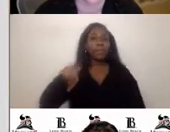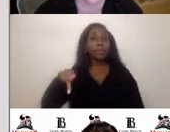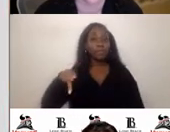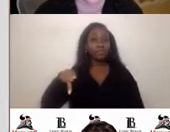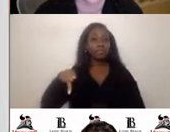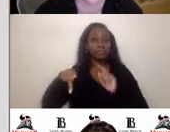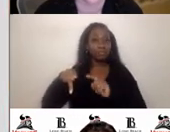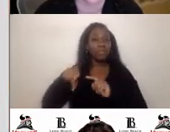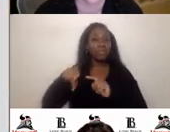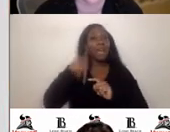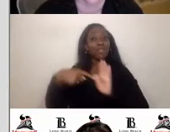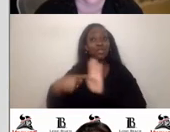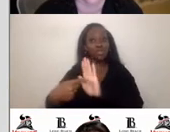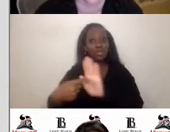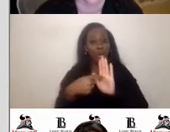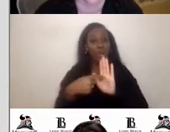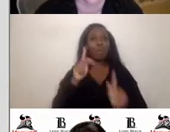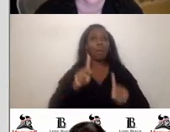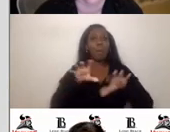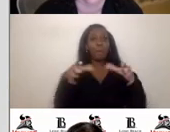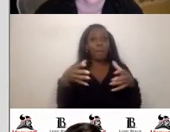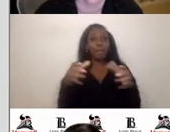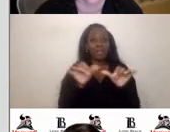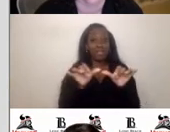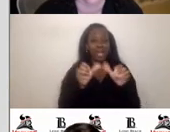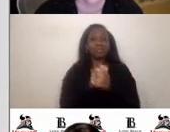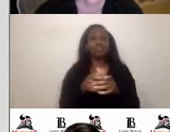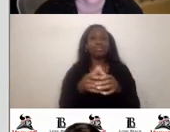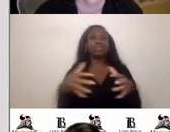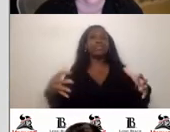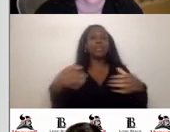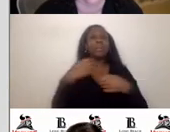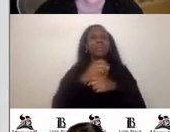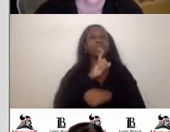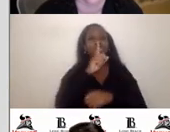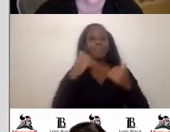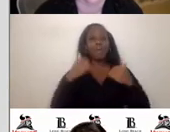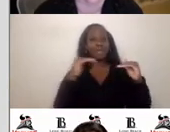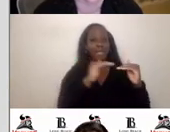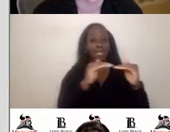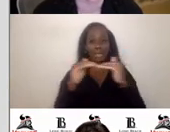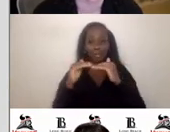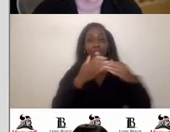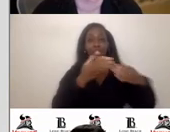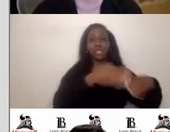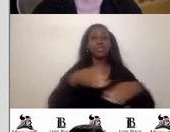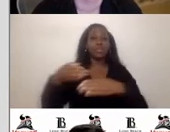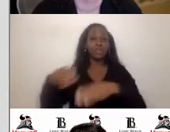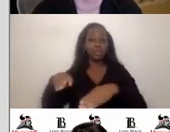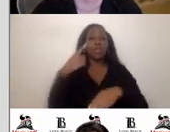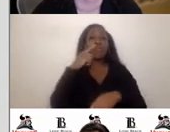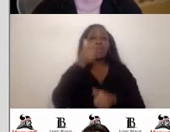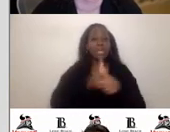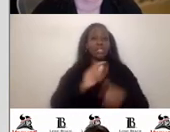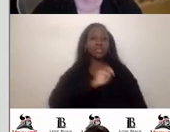reflect the population growth and an even distribution of the population in each of the trustee areas. This effort